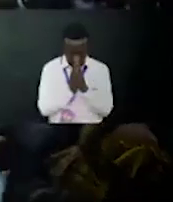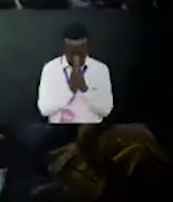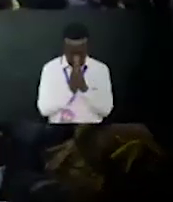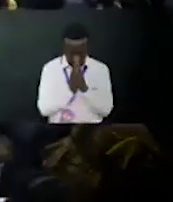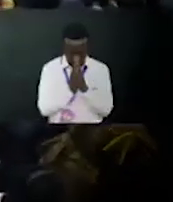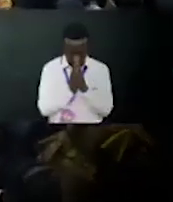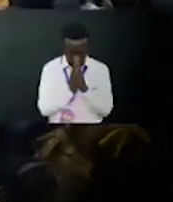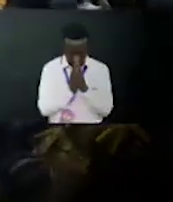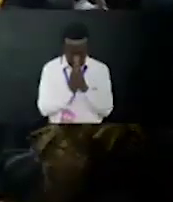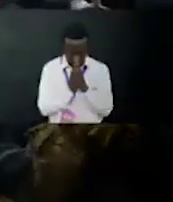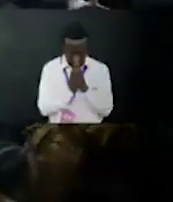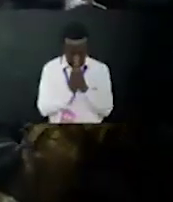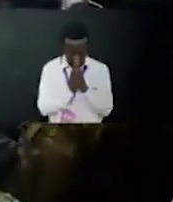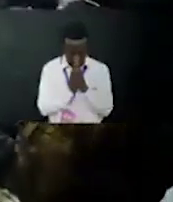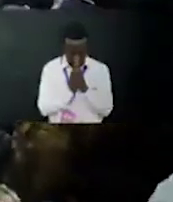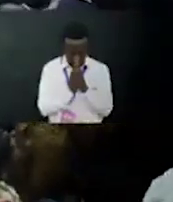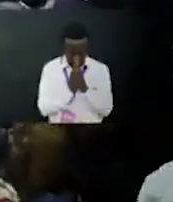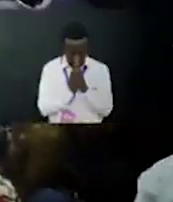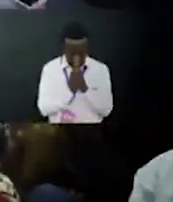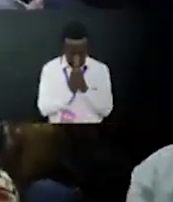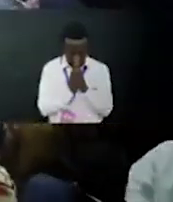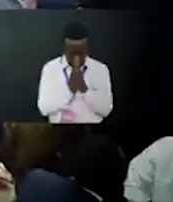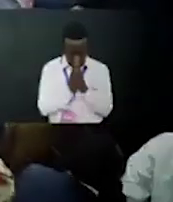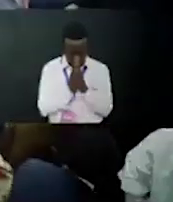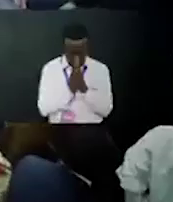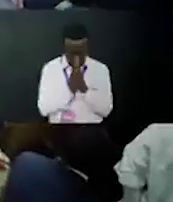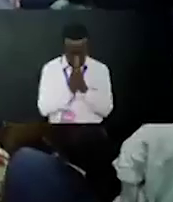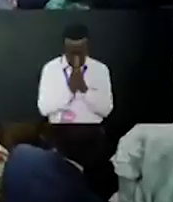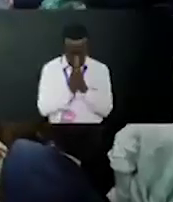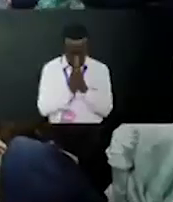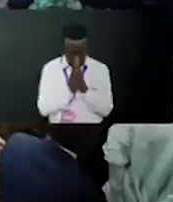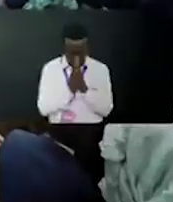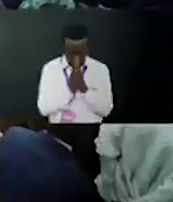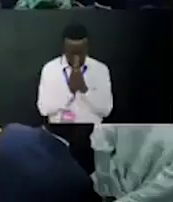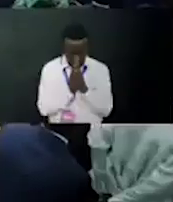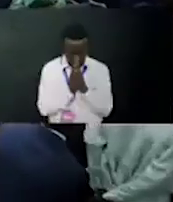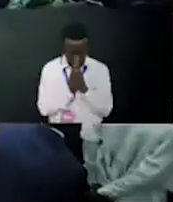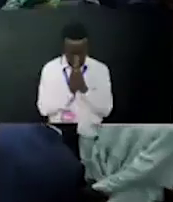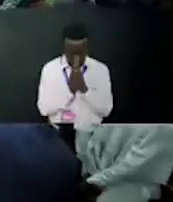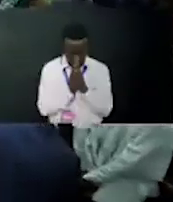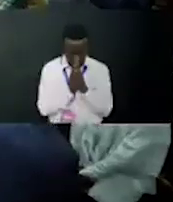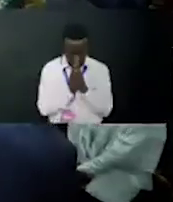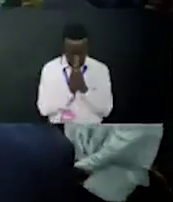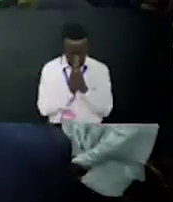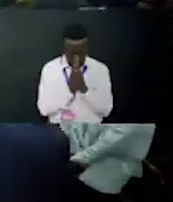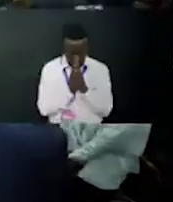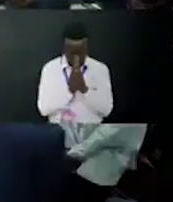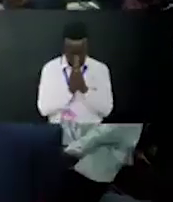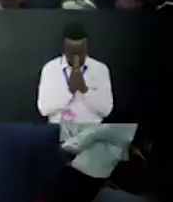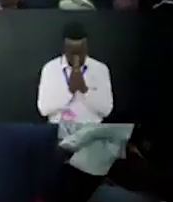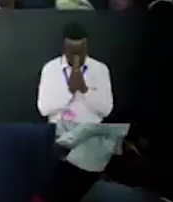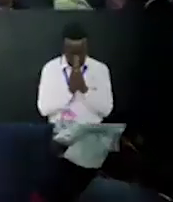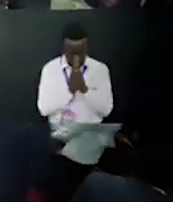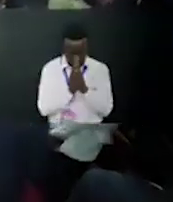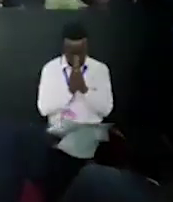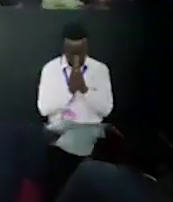Makatoros, Yandara, Bandala Masaya, Baboria Tarababa, Ilamasaya Tarababa,